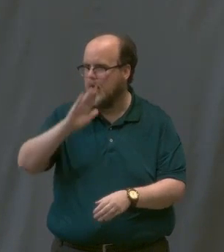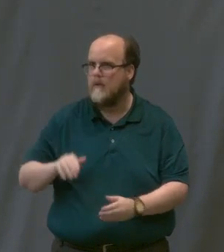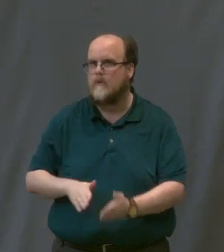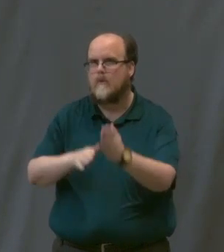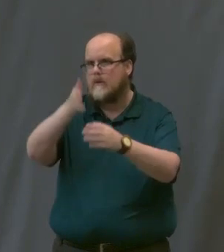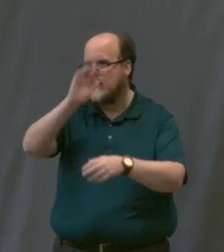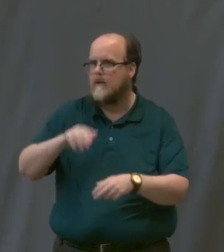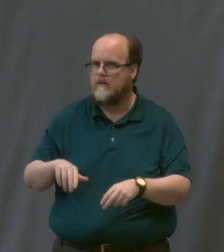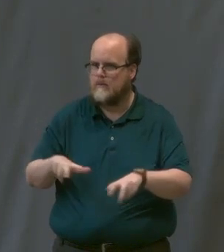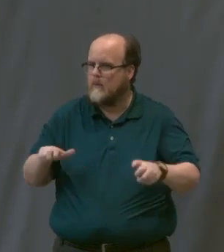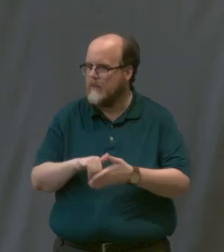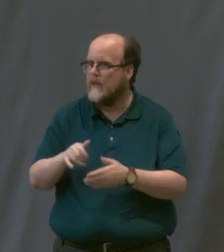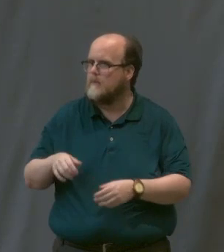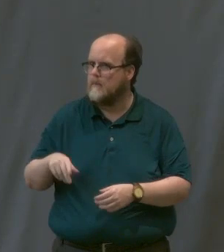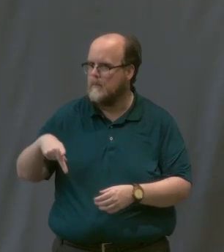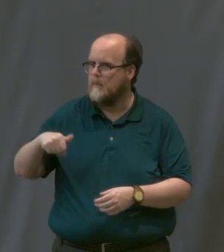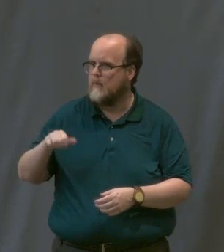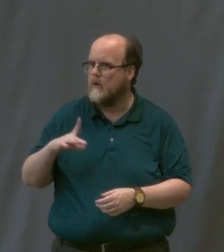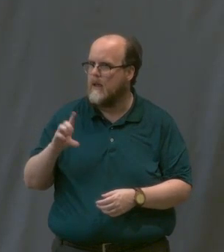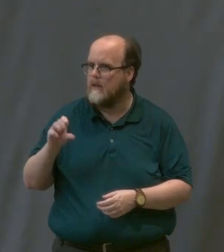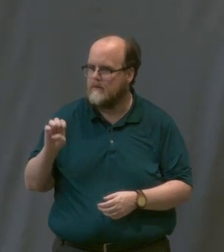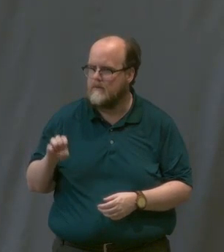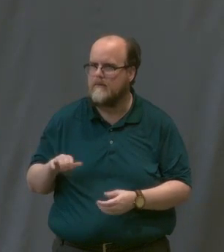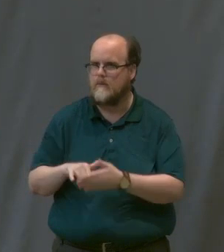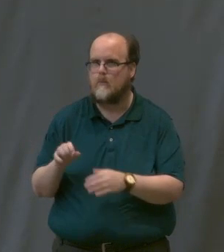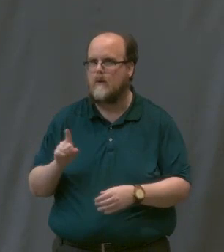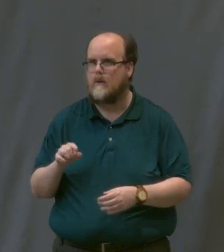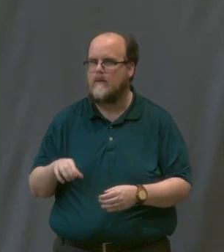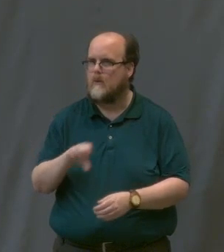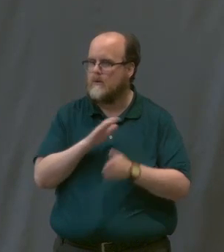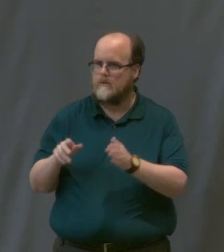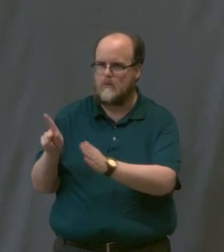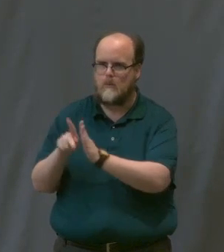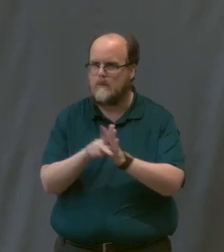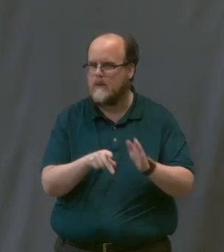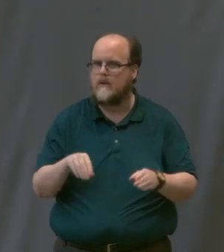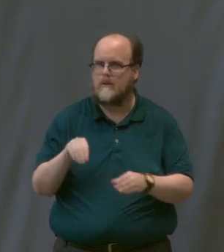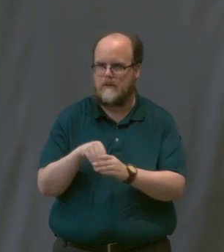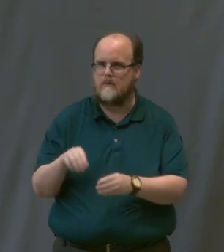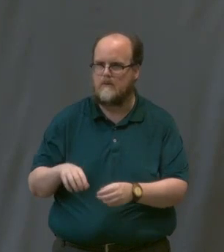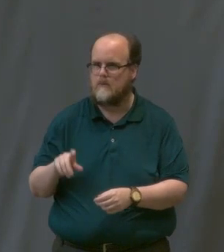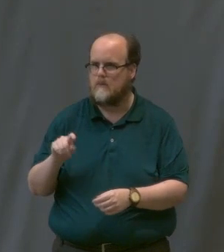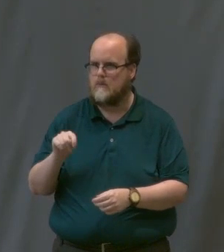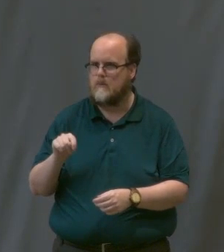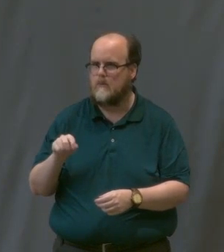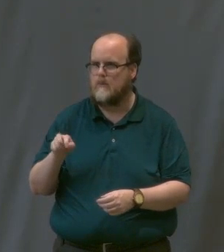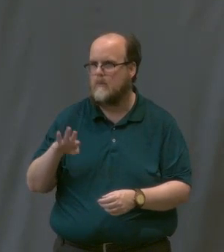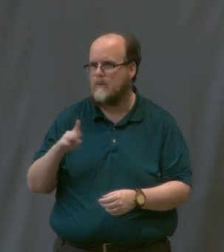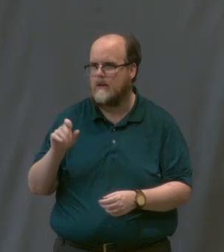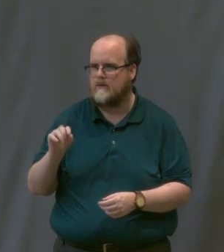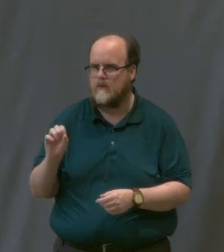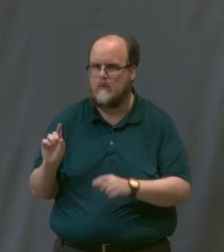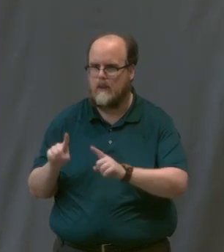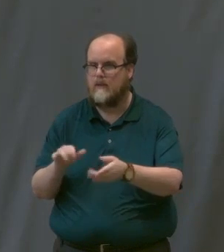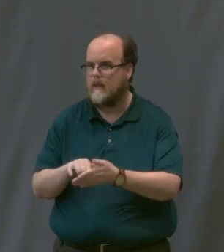God, is that where paradise is? That's where these Christians who were murdered in the tribulation were. Is that